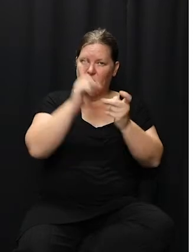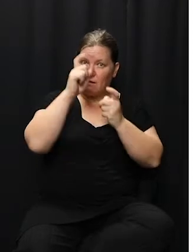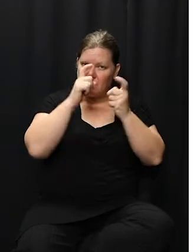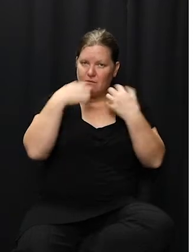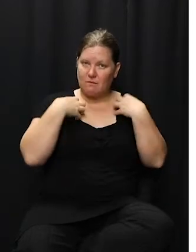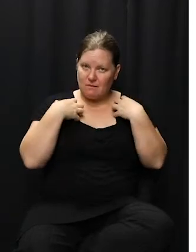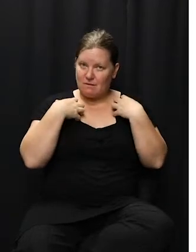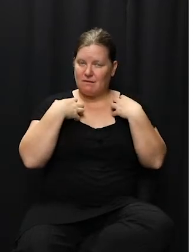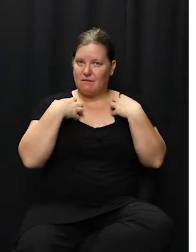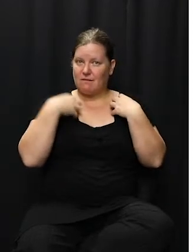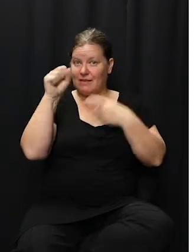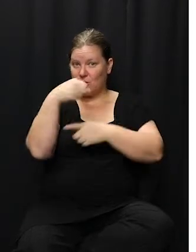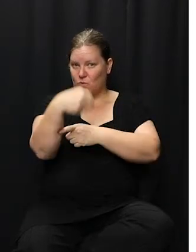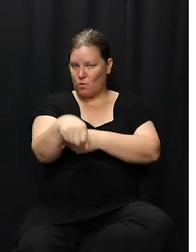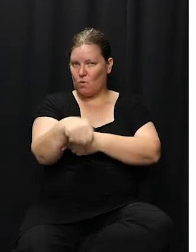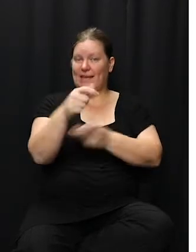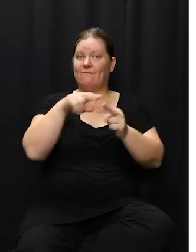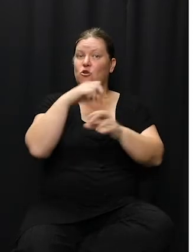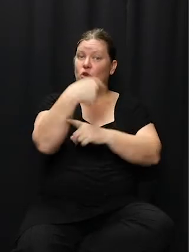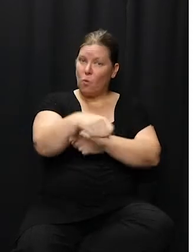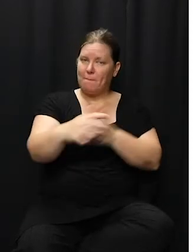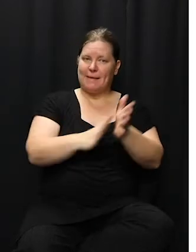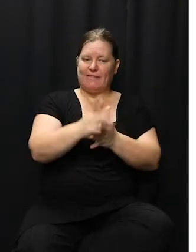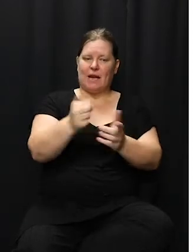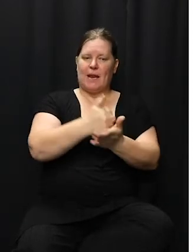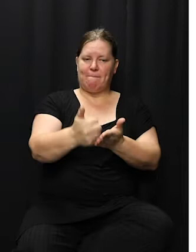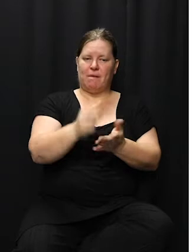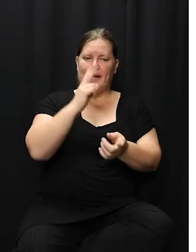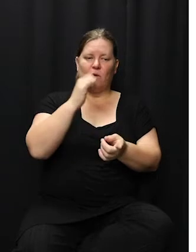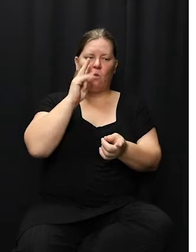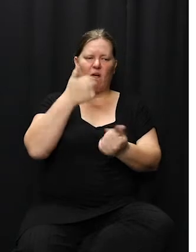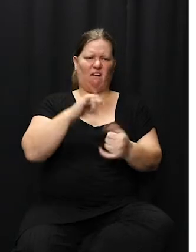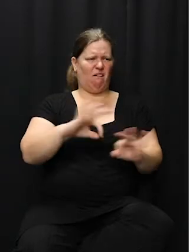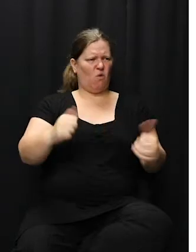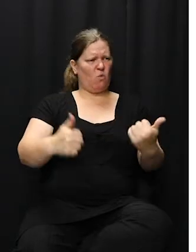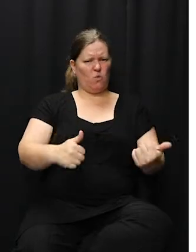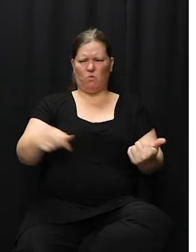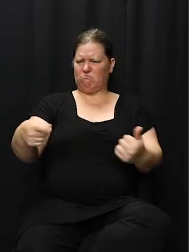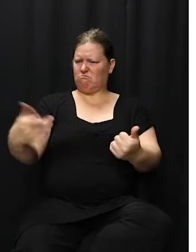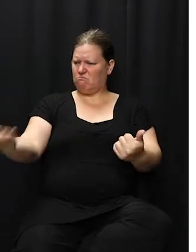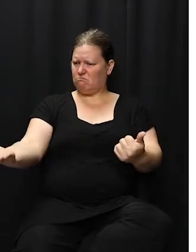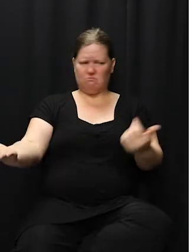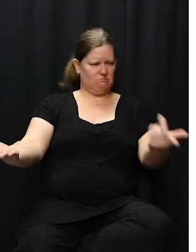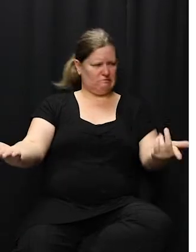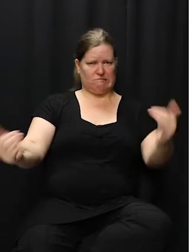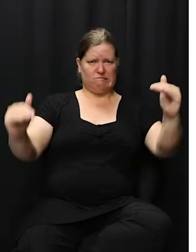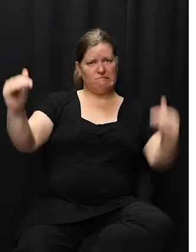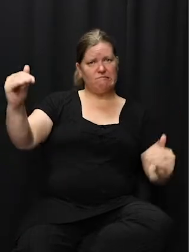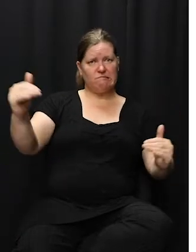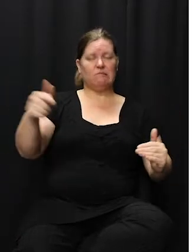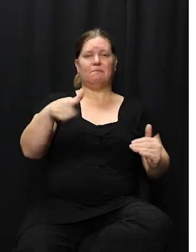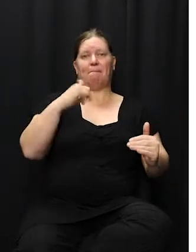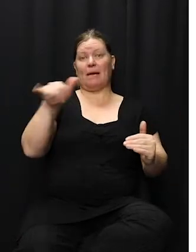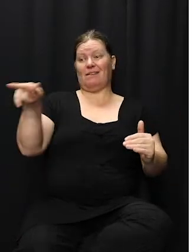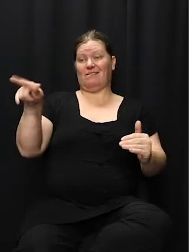using, and if you're not, that means that you might compare with spoken language and say, oh, they're not as good, but maybe it's actually that you're missing a lot of